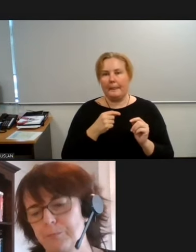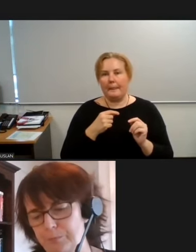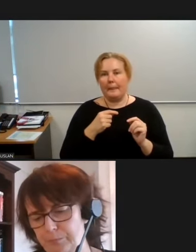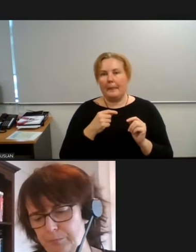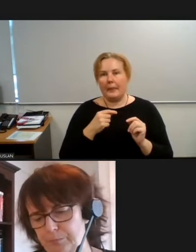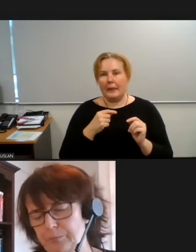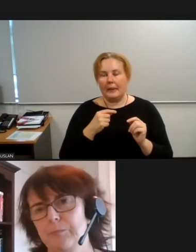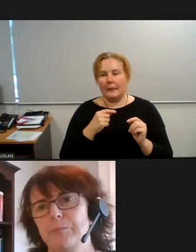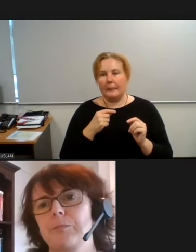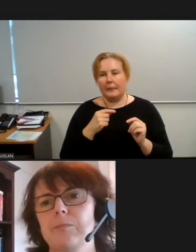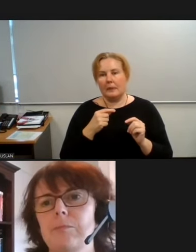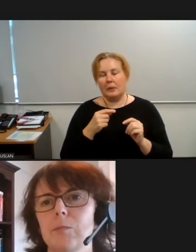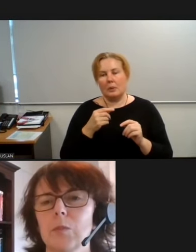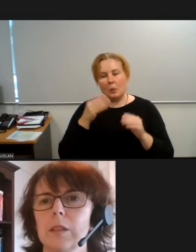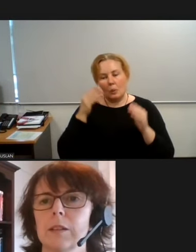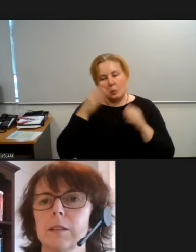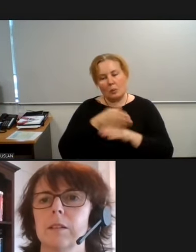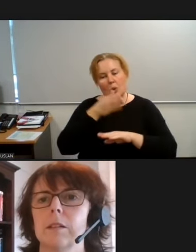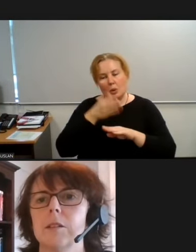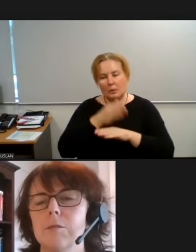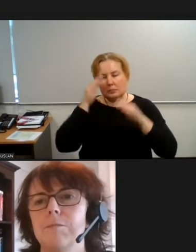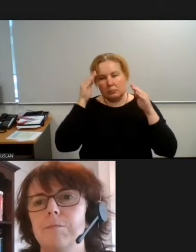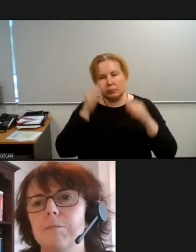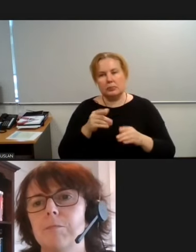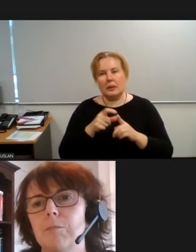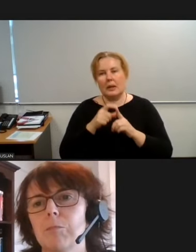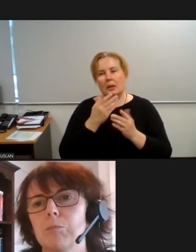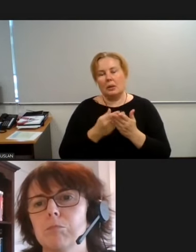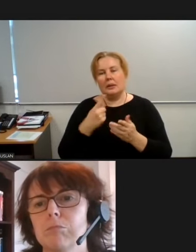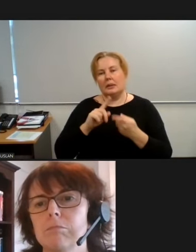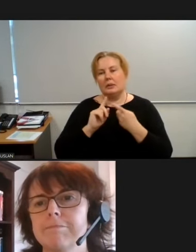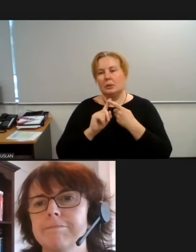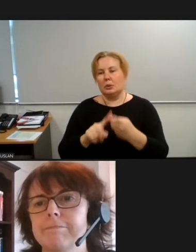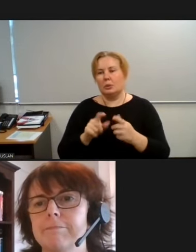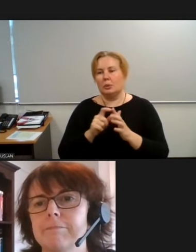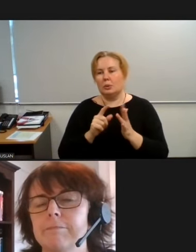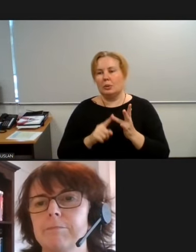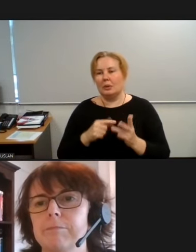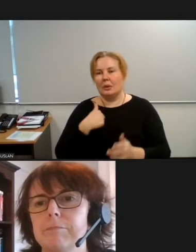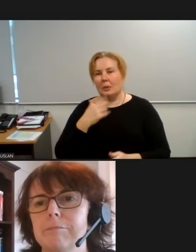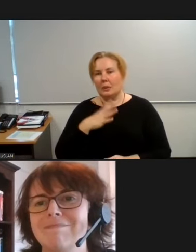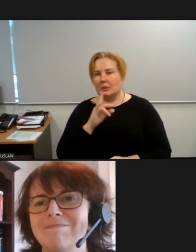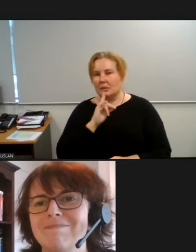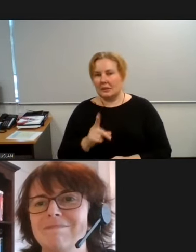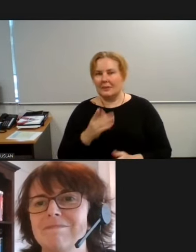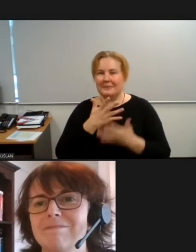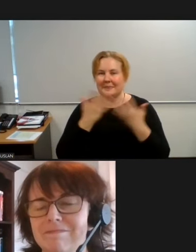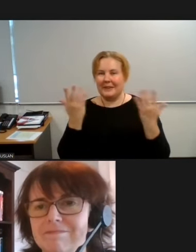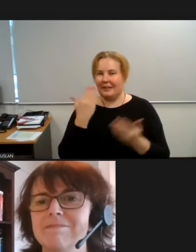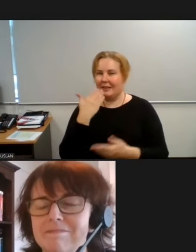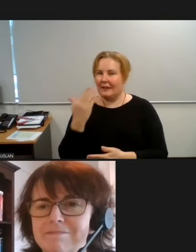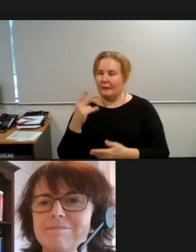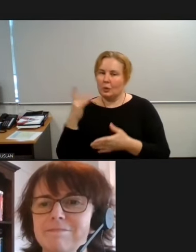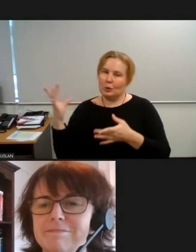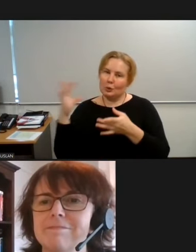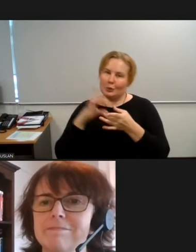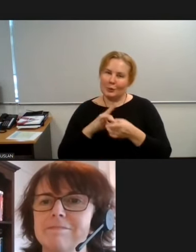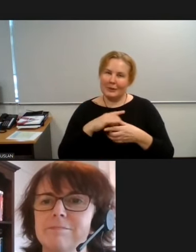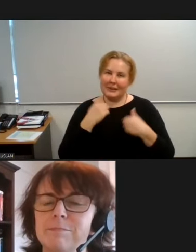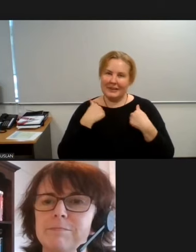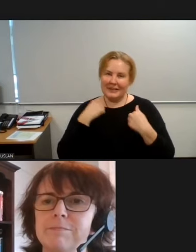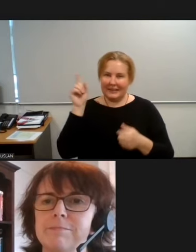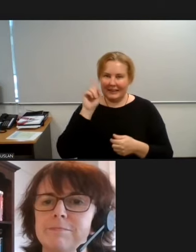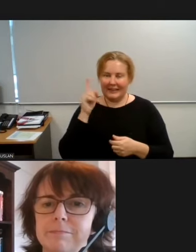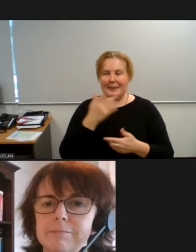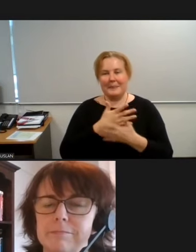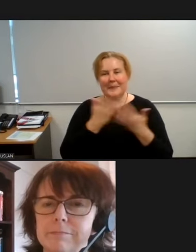hard towards and need to just continue to do so. Larry, if I can just say a huge thank you for joining with us today, and a huge also shout out to